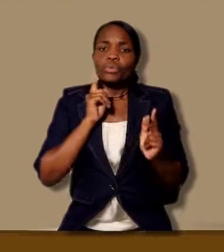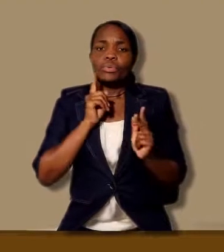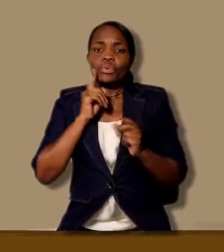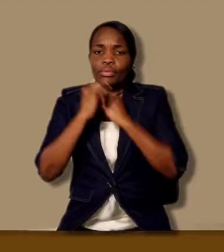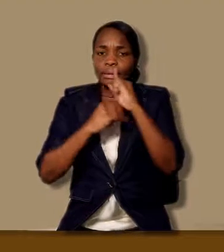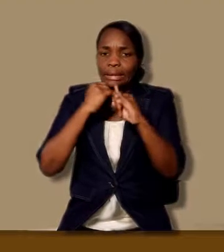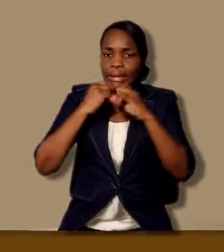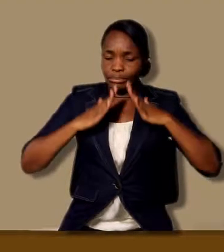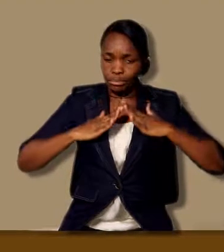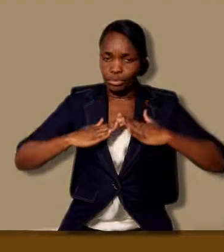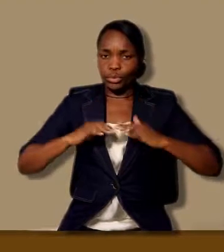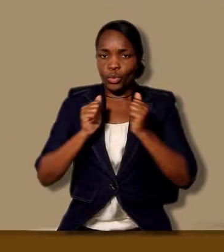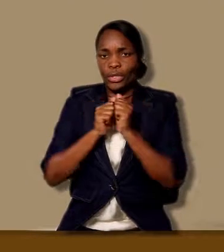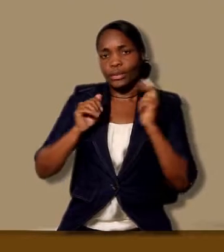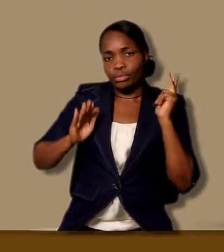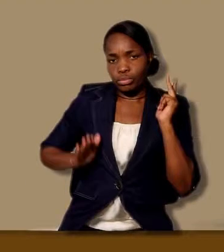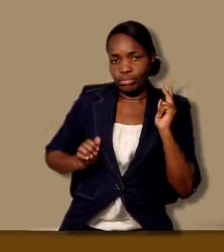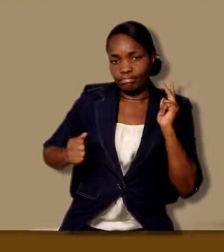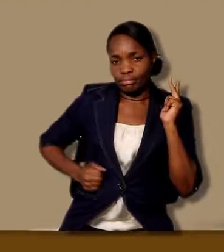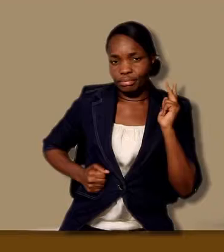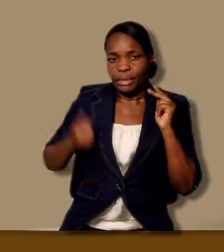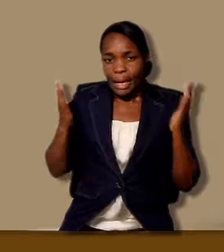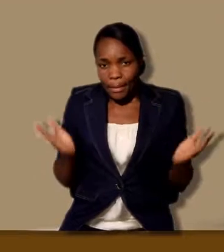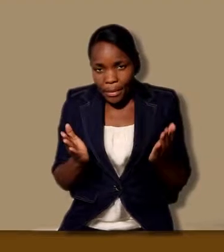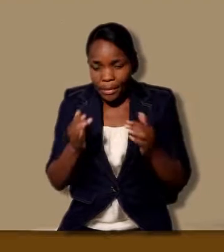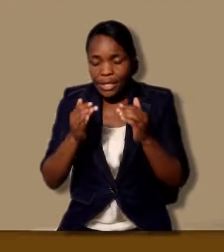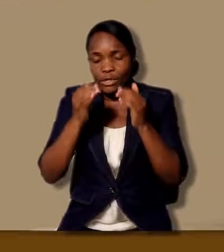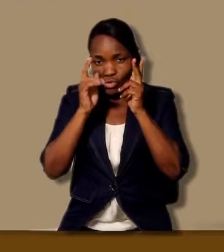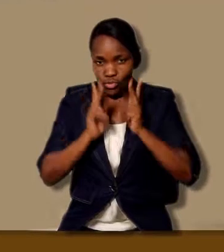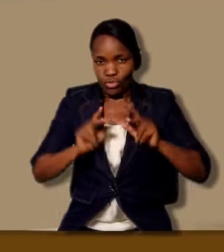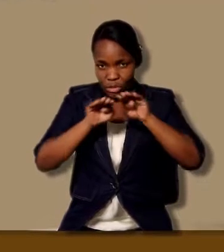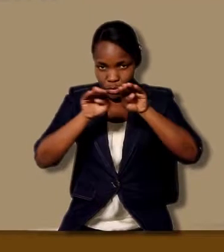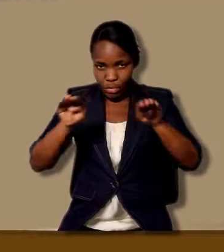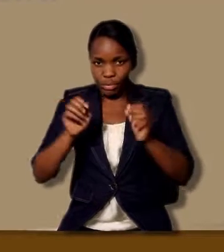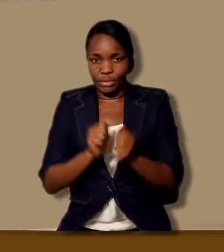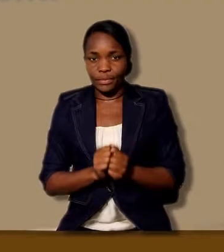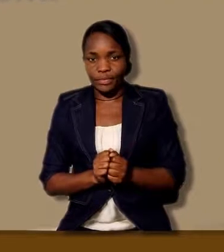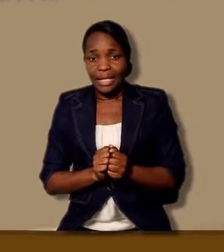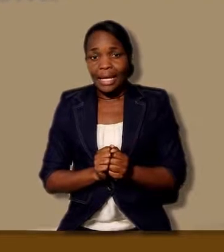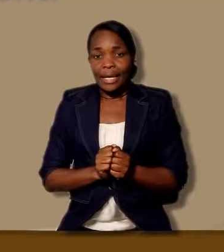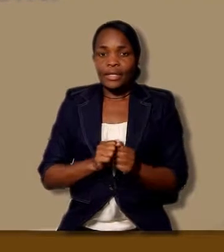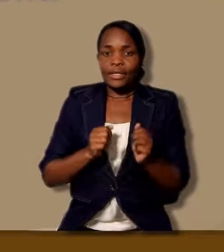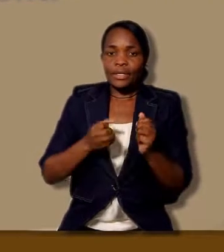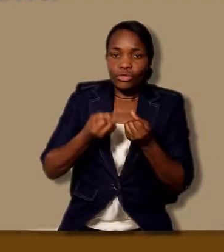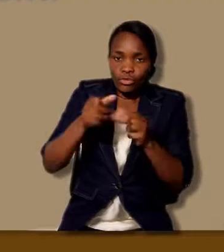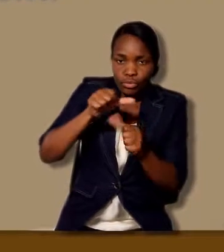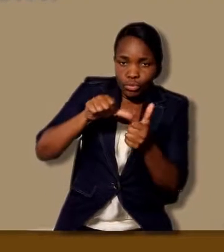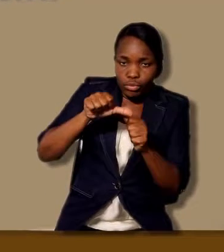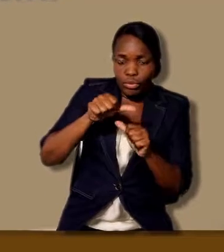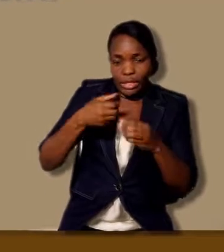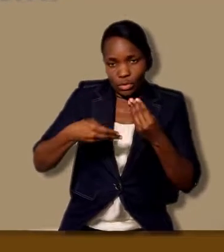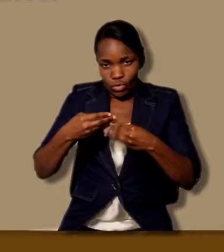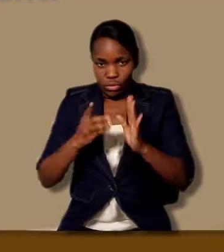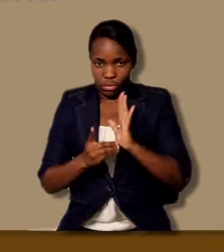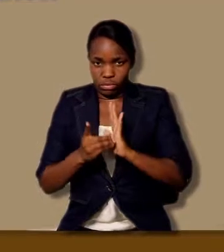maintain international peace and security, promote human rights, foster social and economic